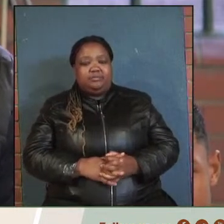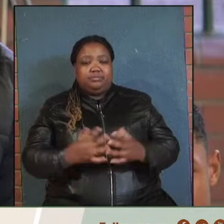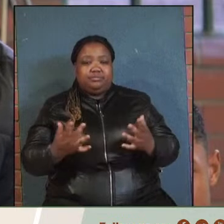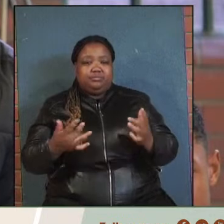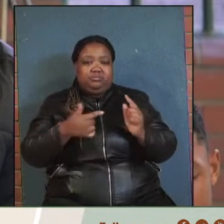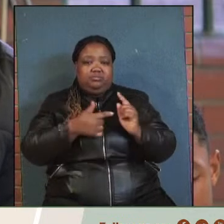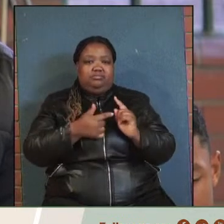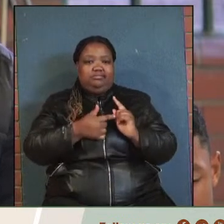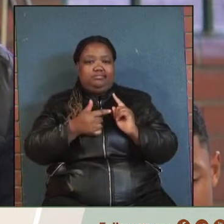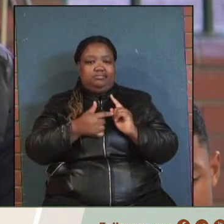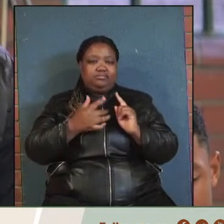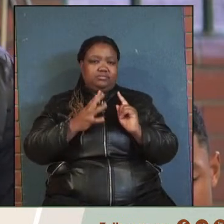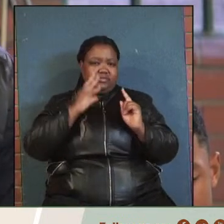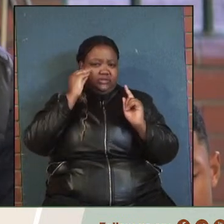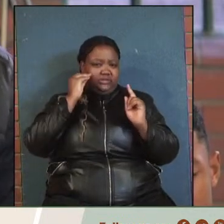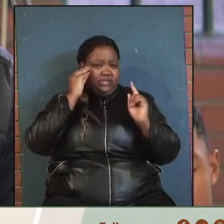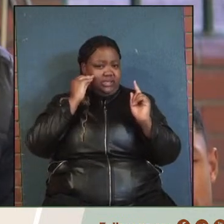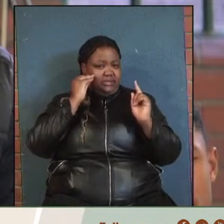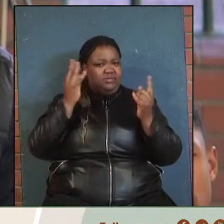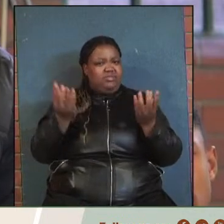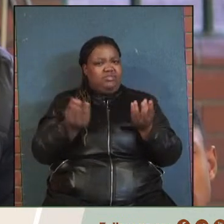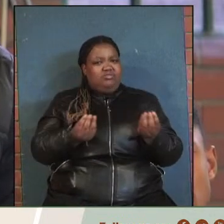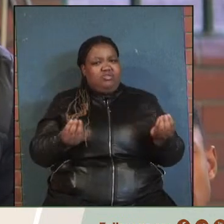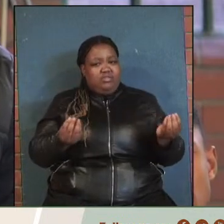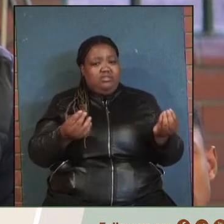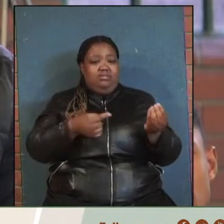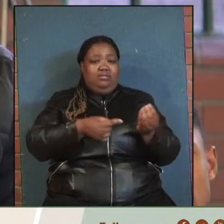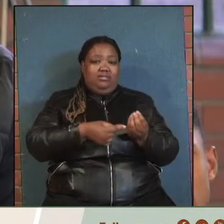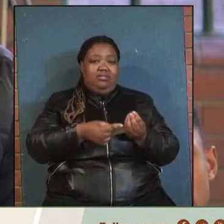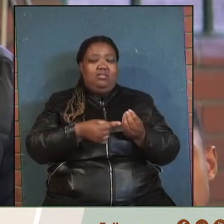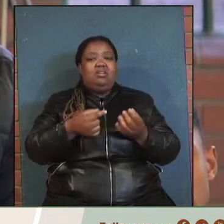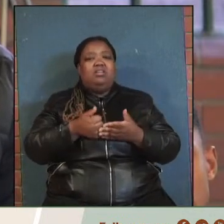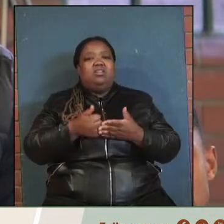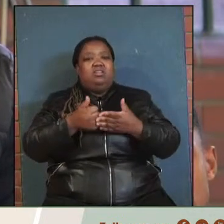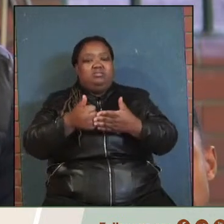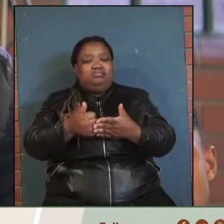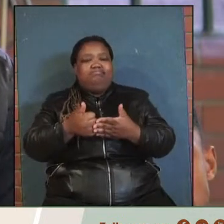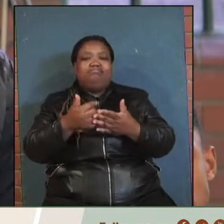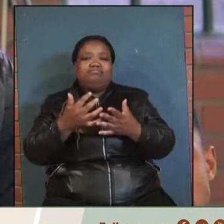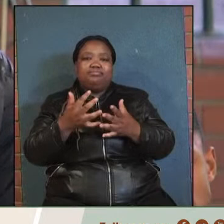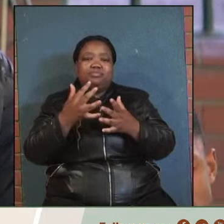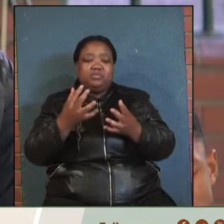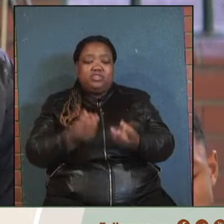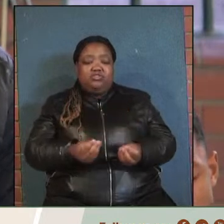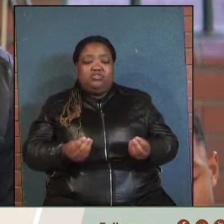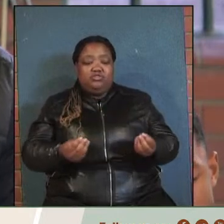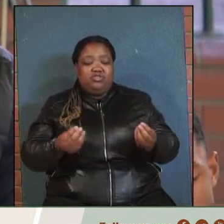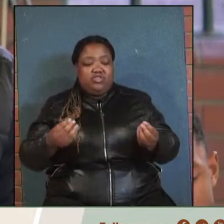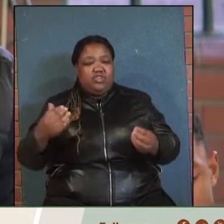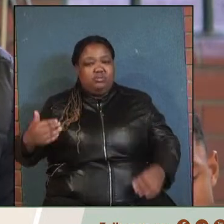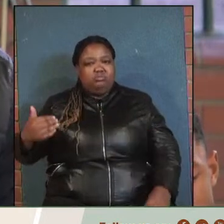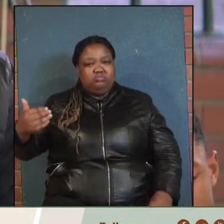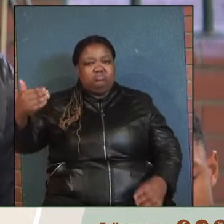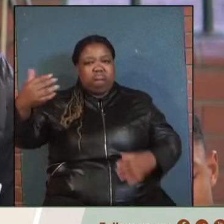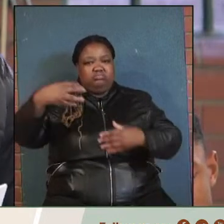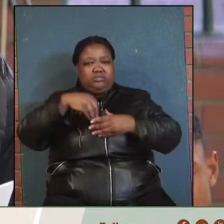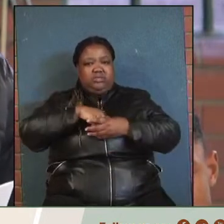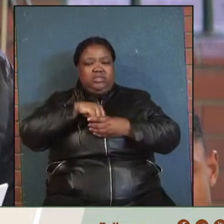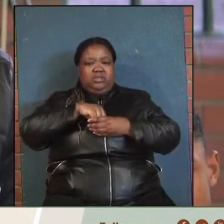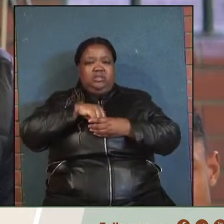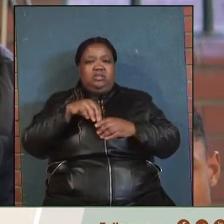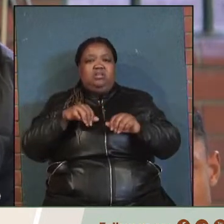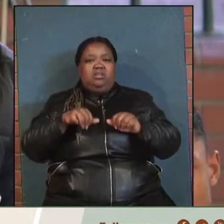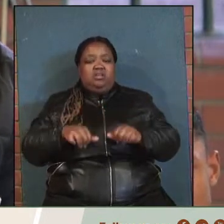experienced in childhood can have a significant and lasting effect, and children can respond differently to what has